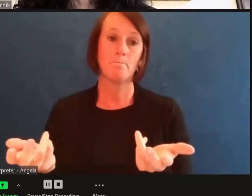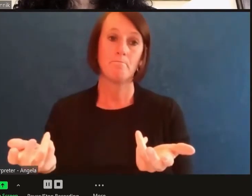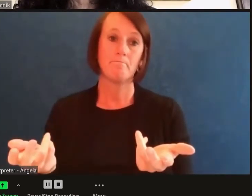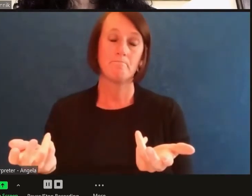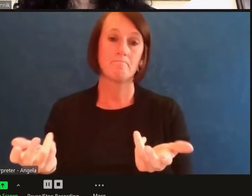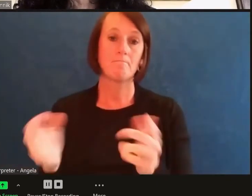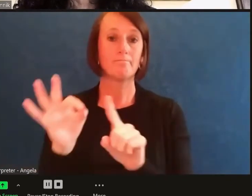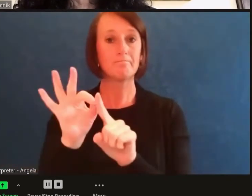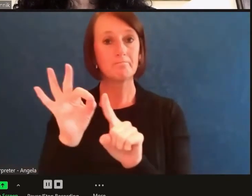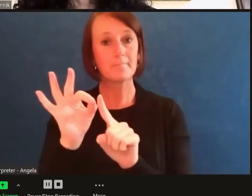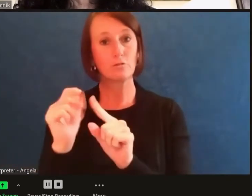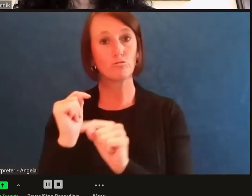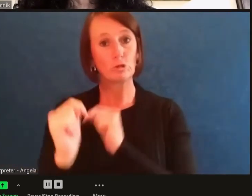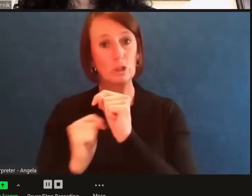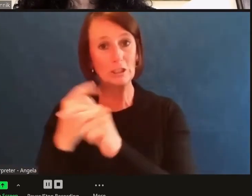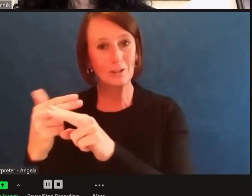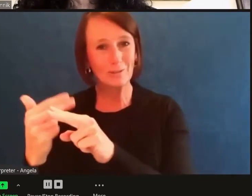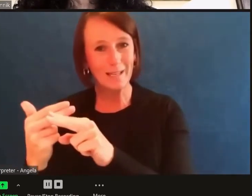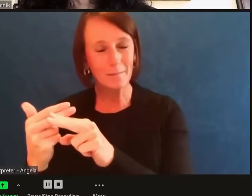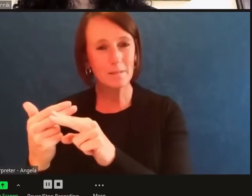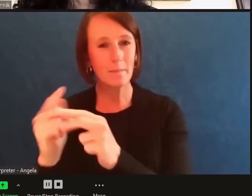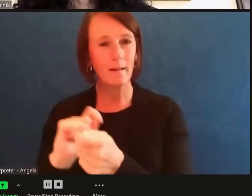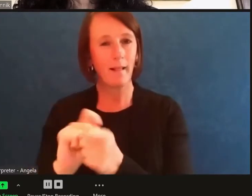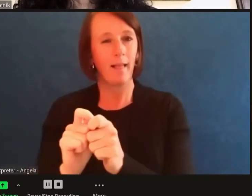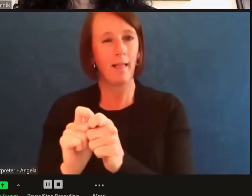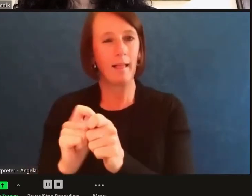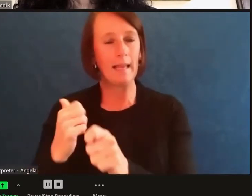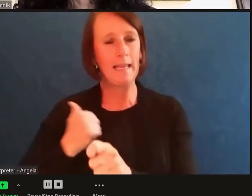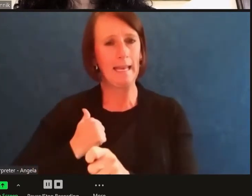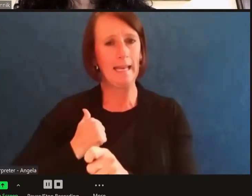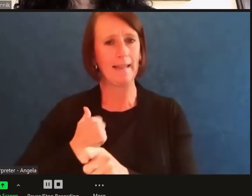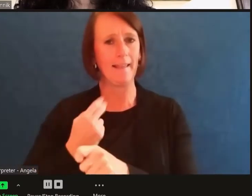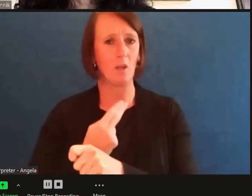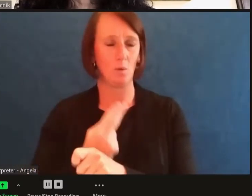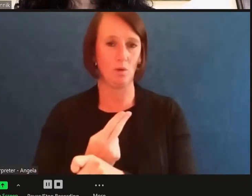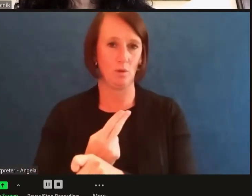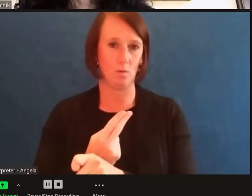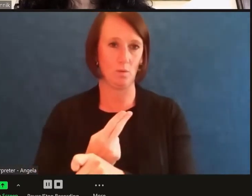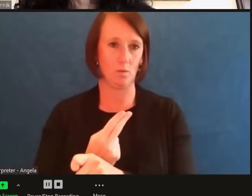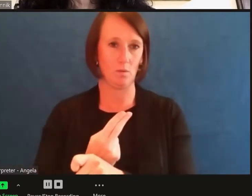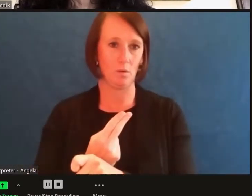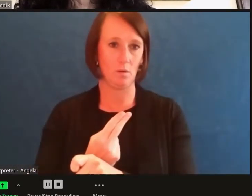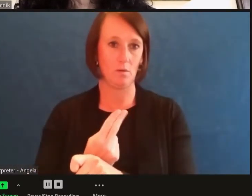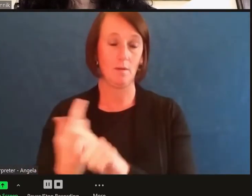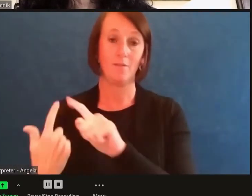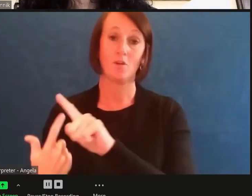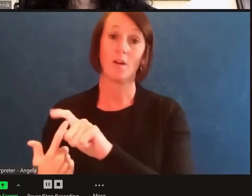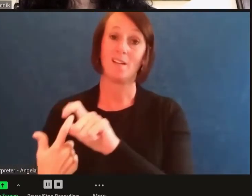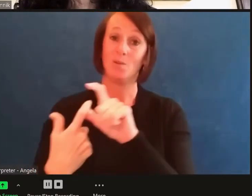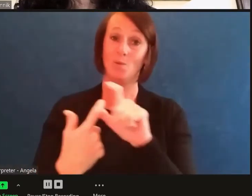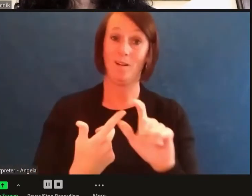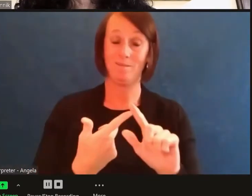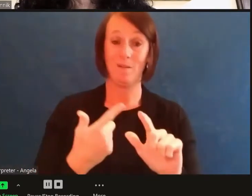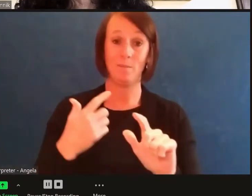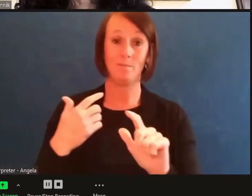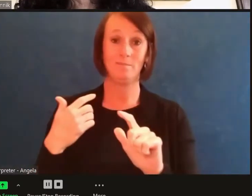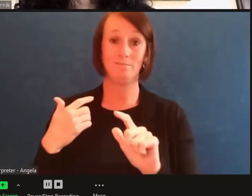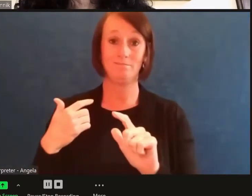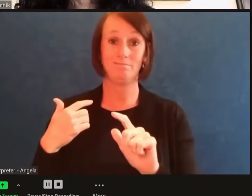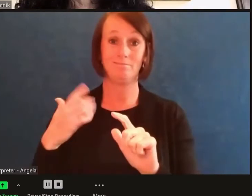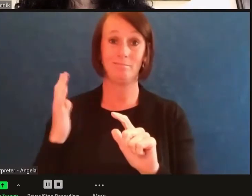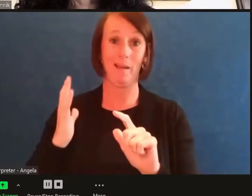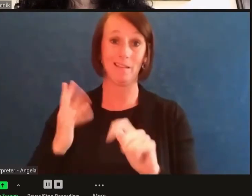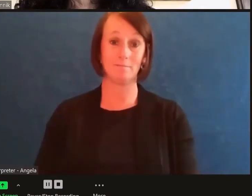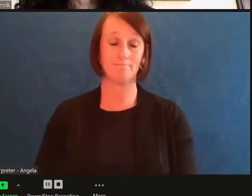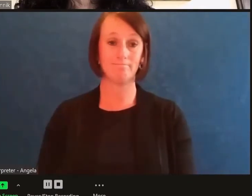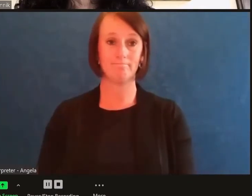Pakistani names, but also have a Canadian version you could use if you were trying to run from your past. So the main character's